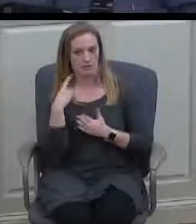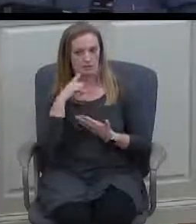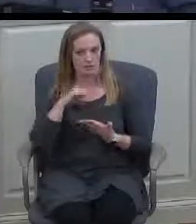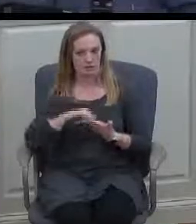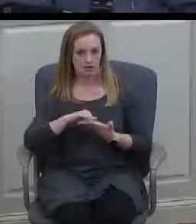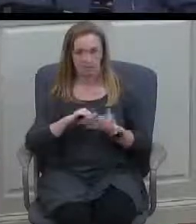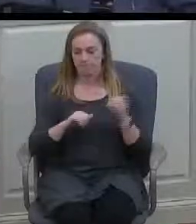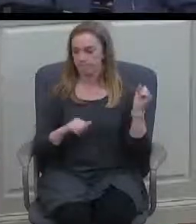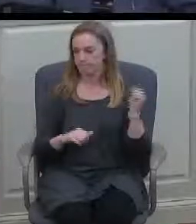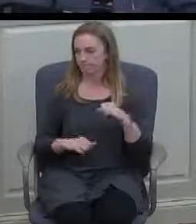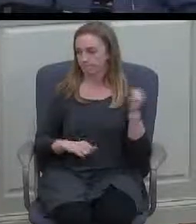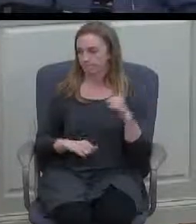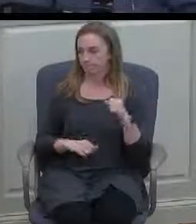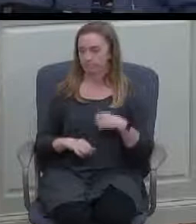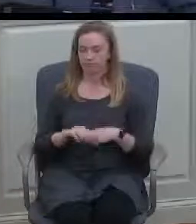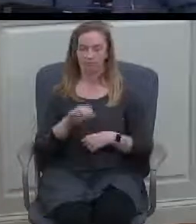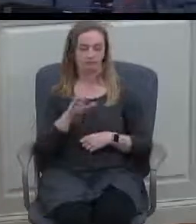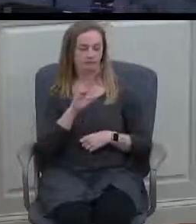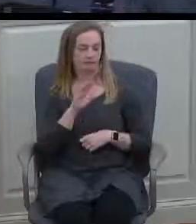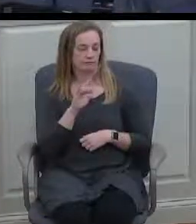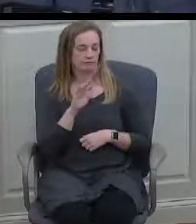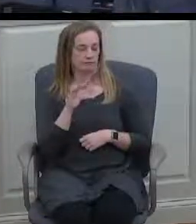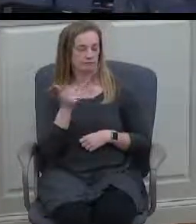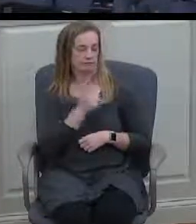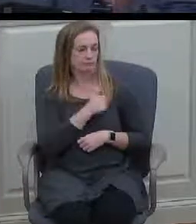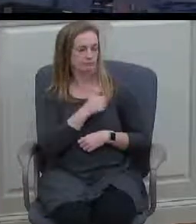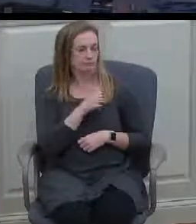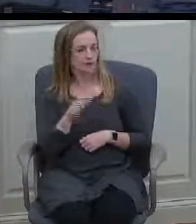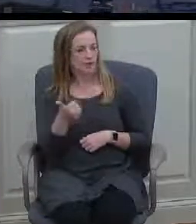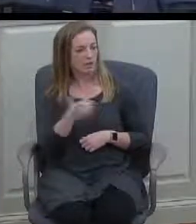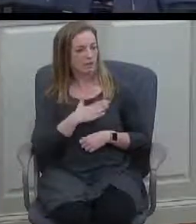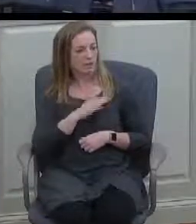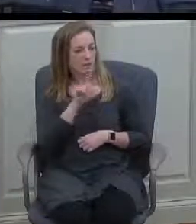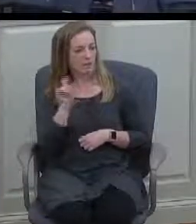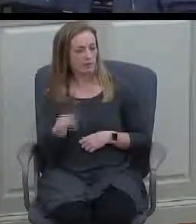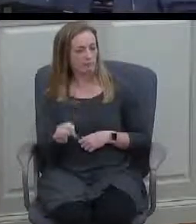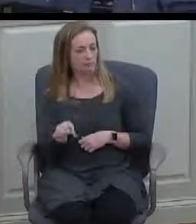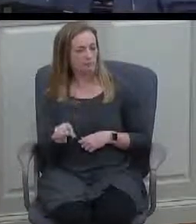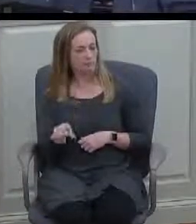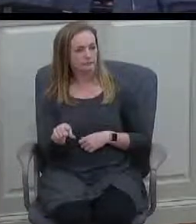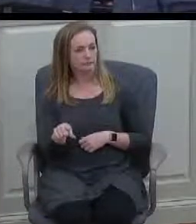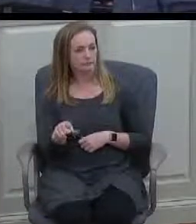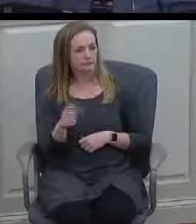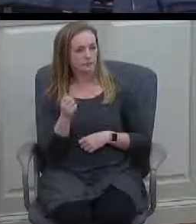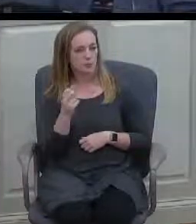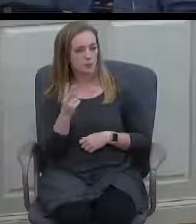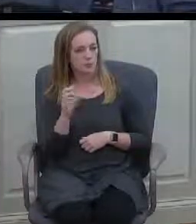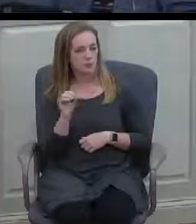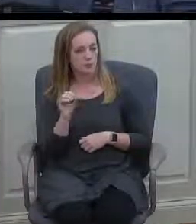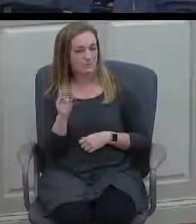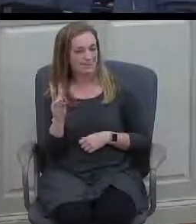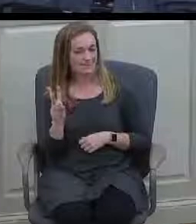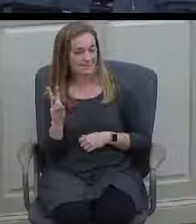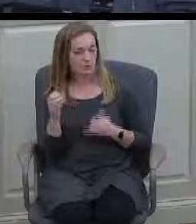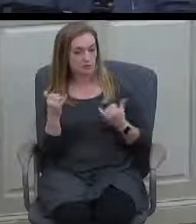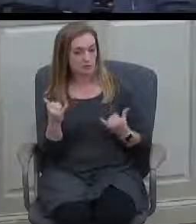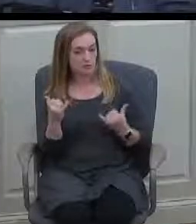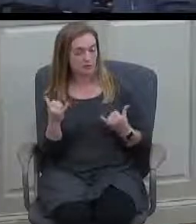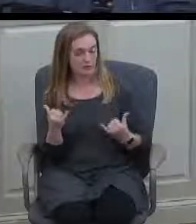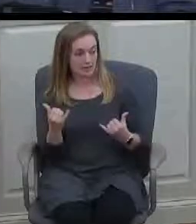agree. Josh, and the other question I had is that it's at 1206 right now, and it